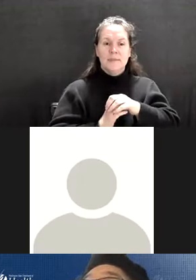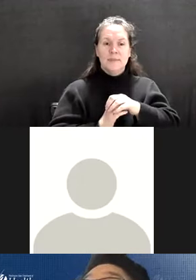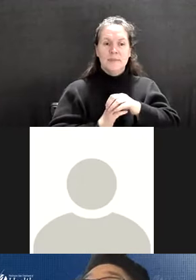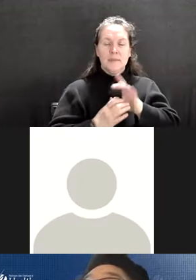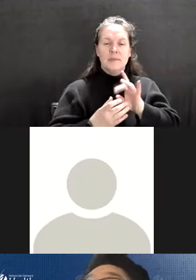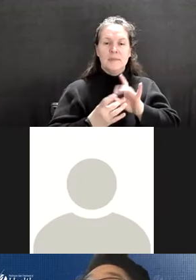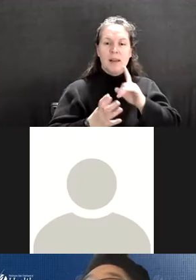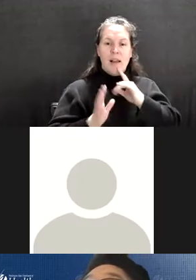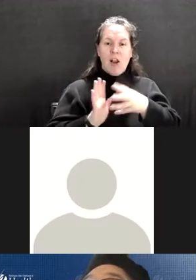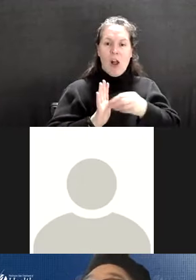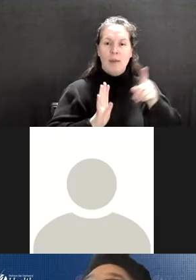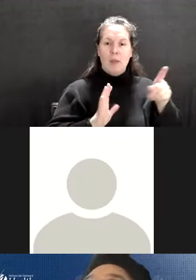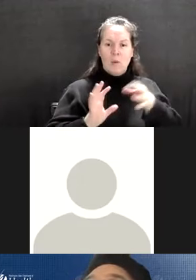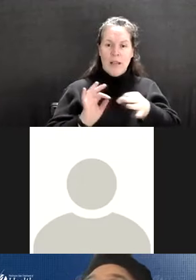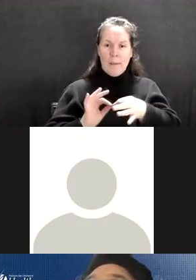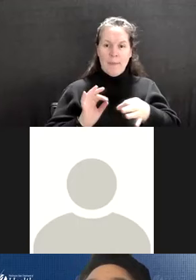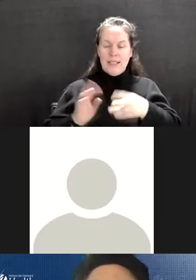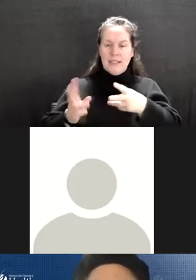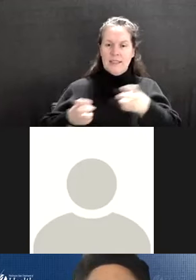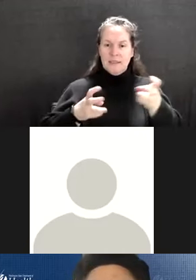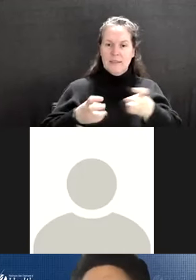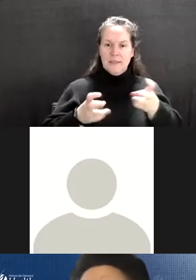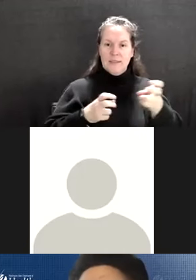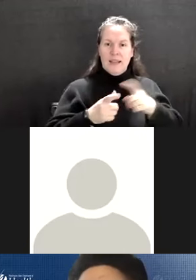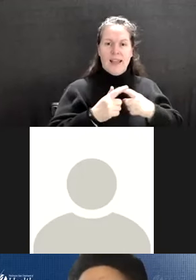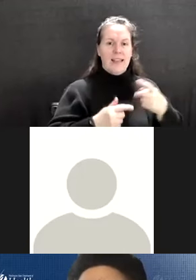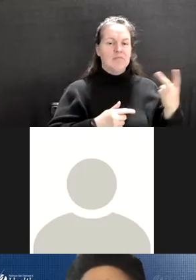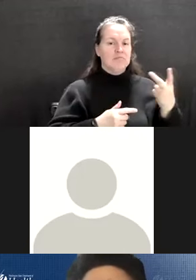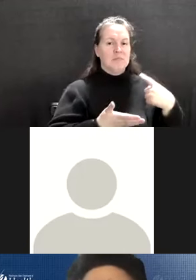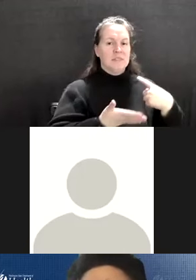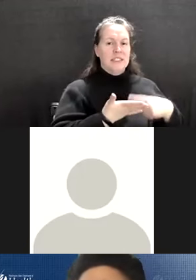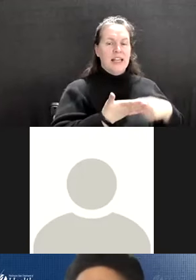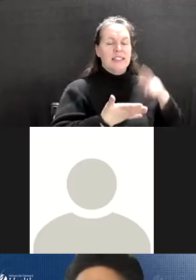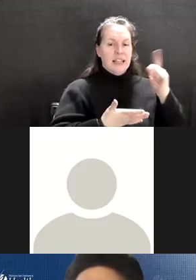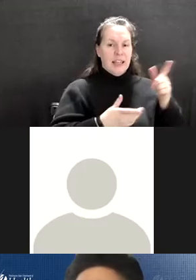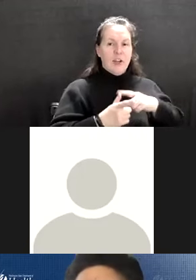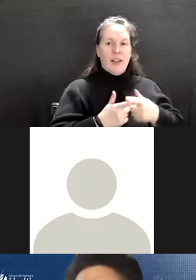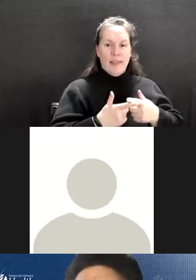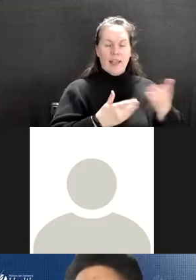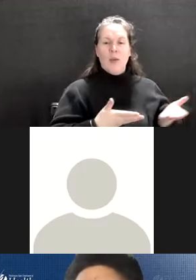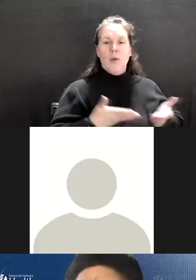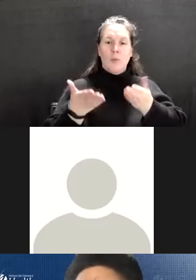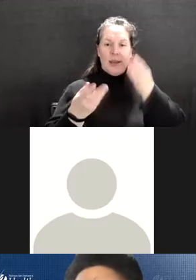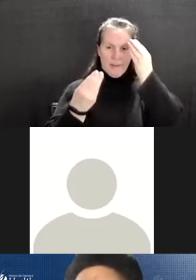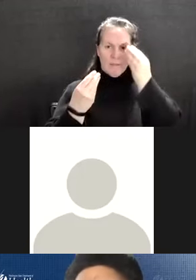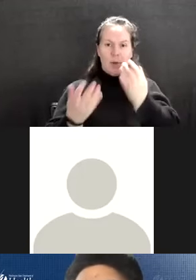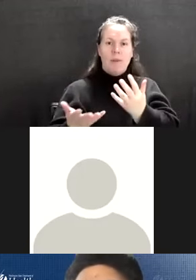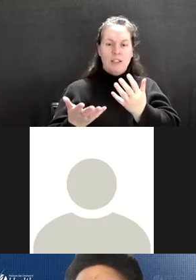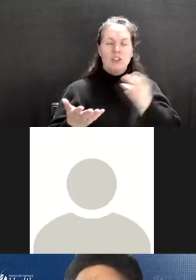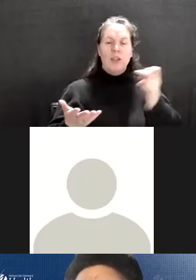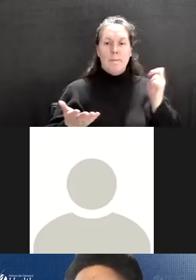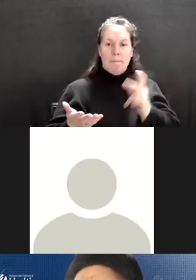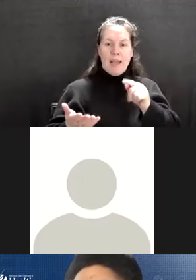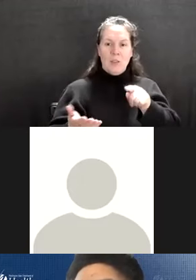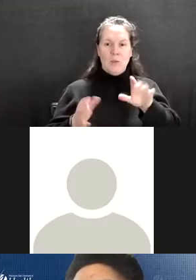copy those comments in, and then we can discuss it a little later, and then bring some information back